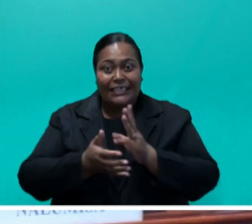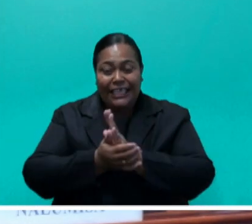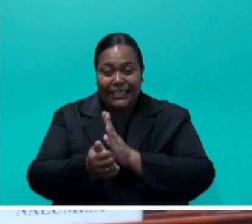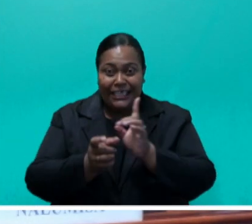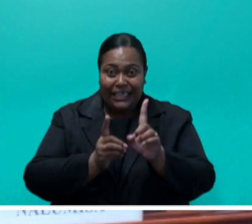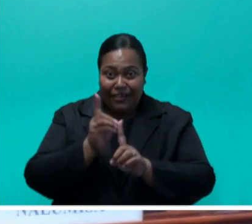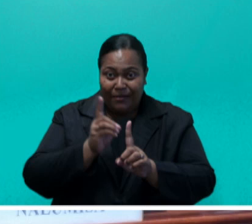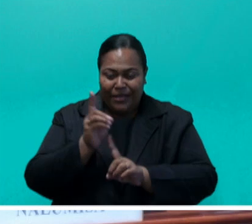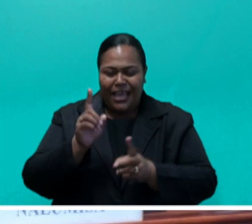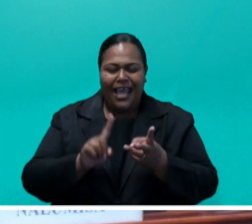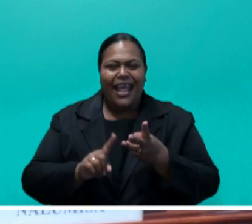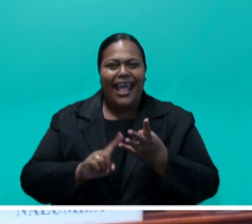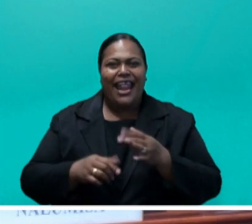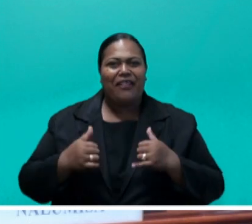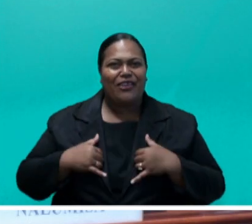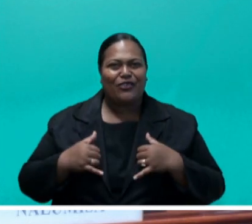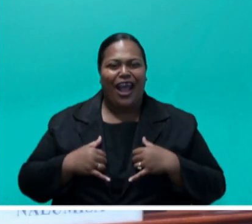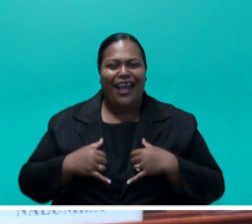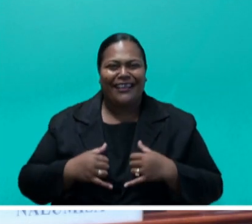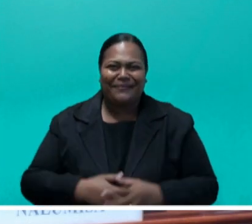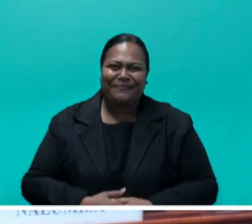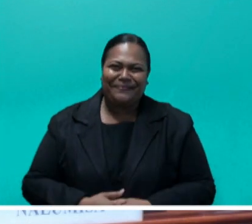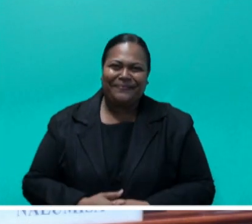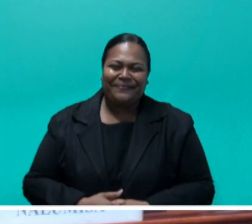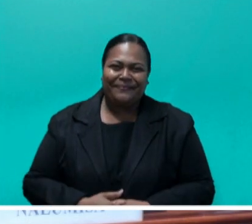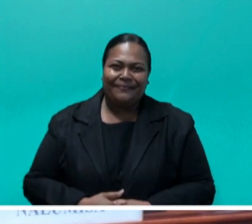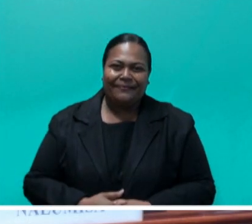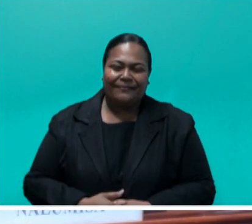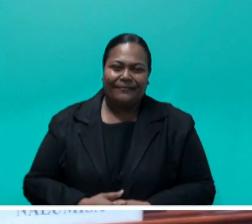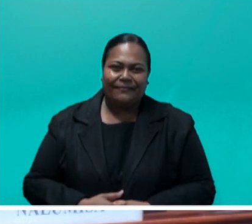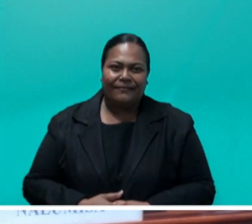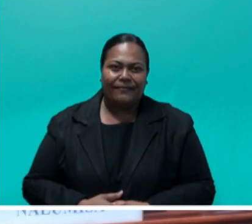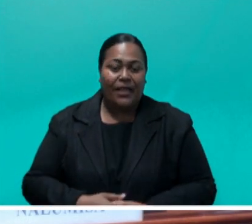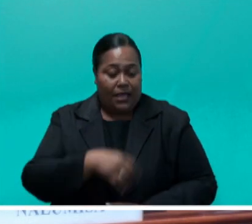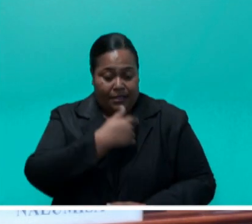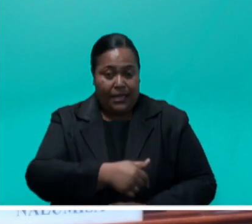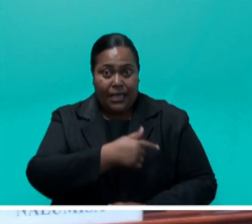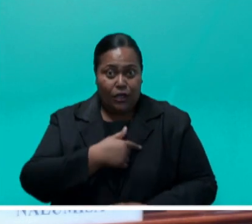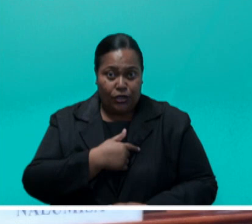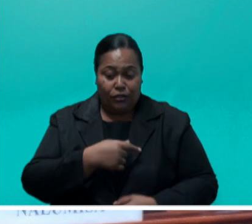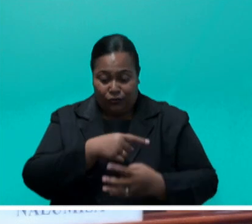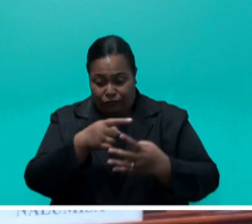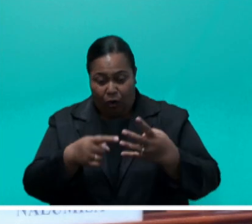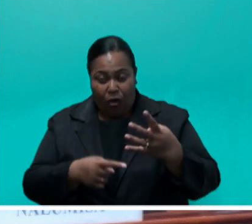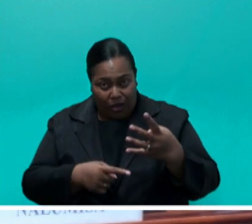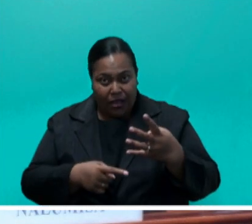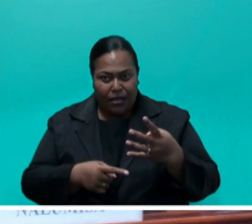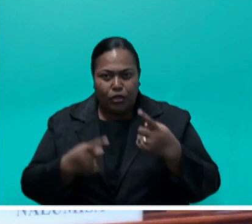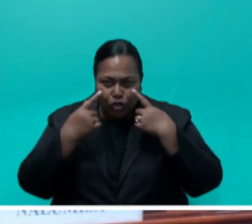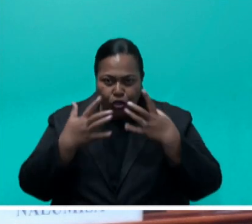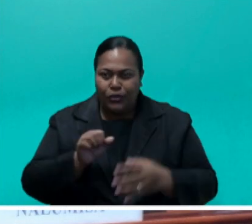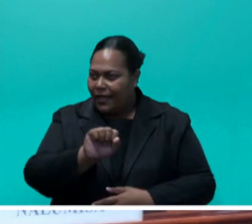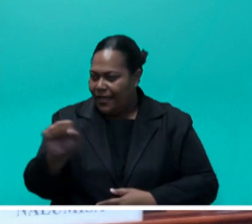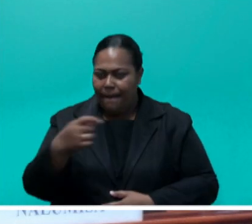and adventurous journey. Their dedication to these pillars reflect not only their personal ambition, but